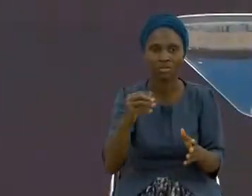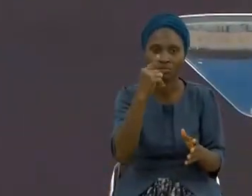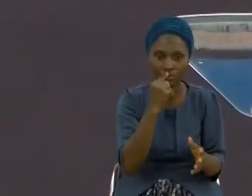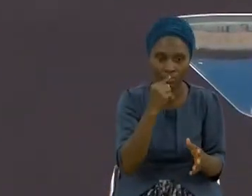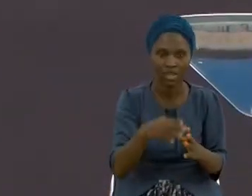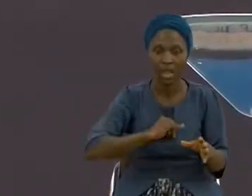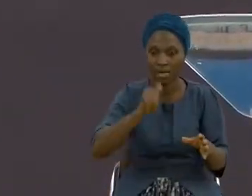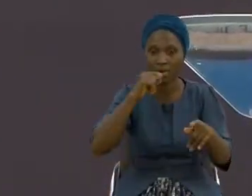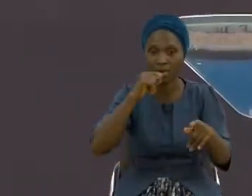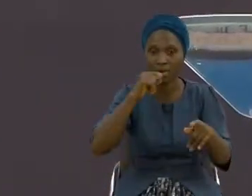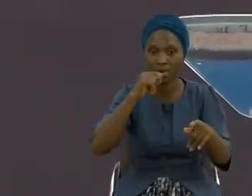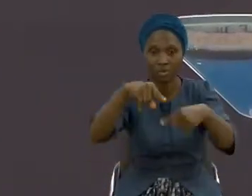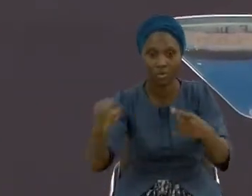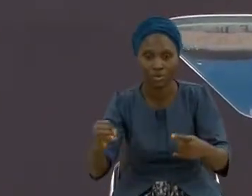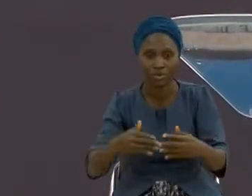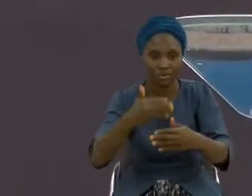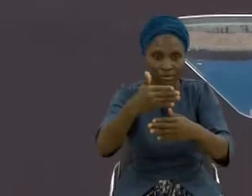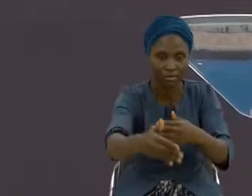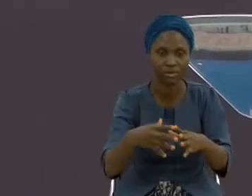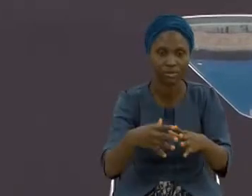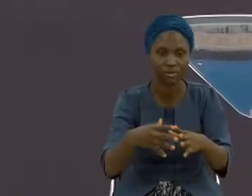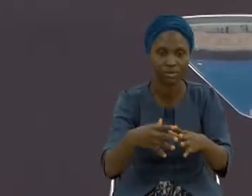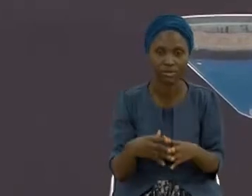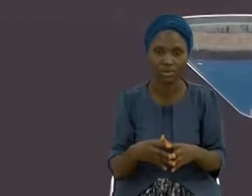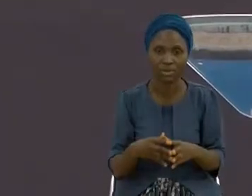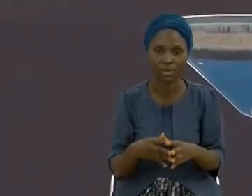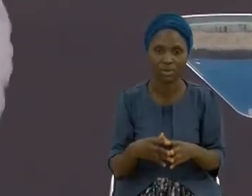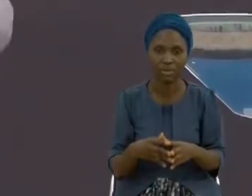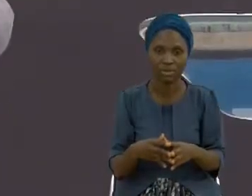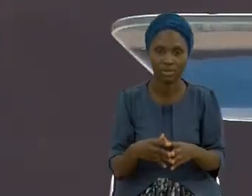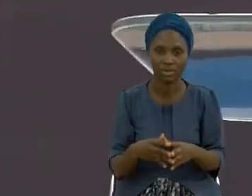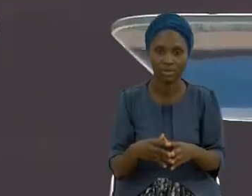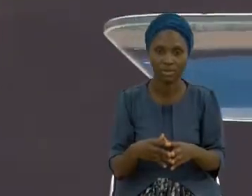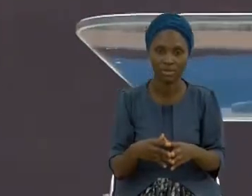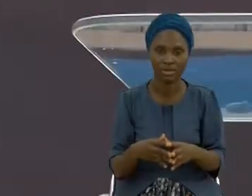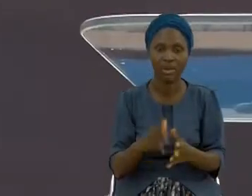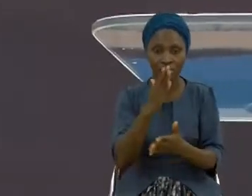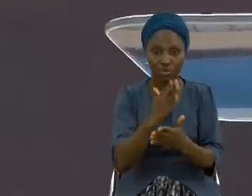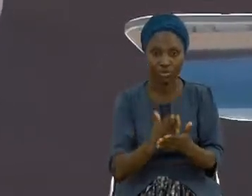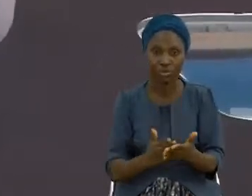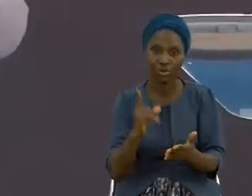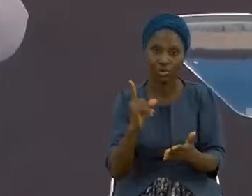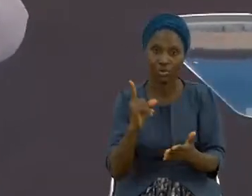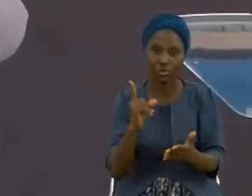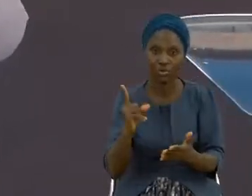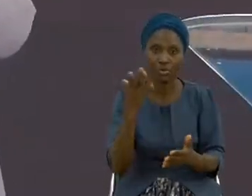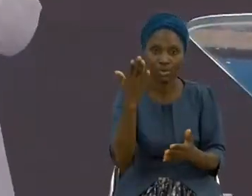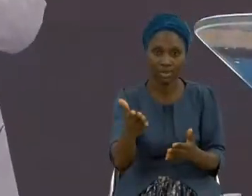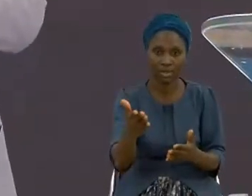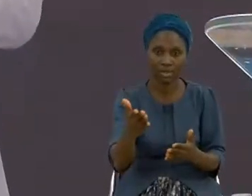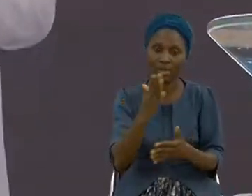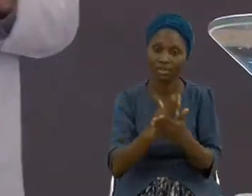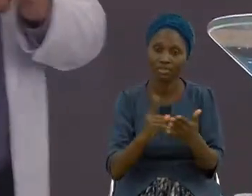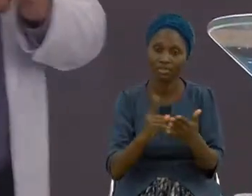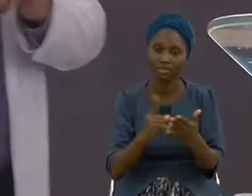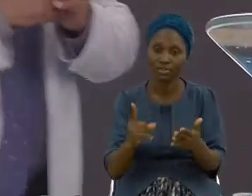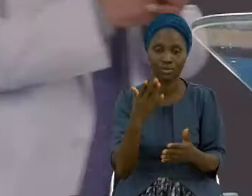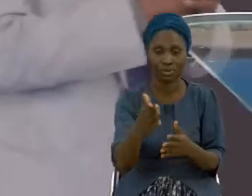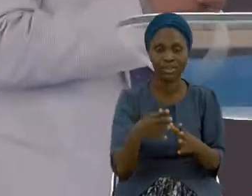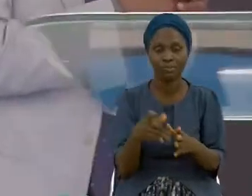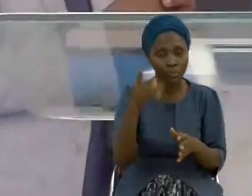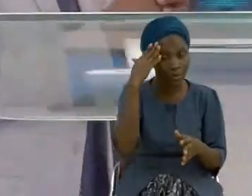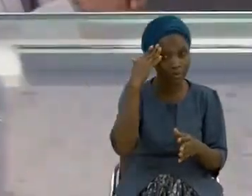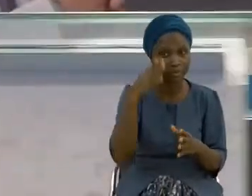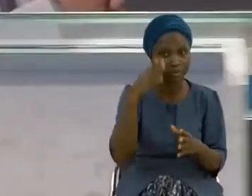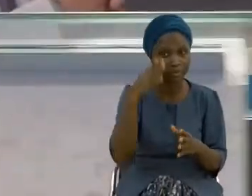somebody there somebody there you know if all of us here all of